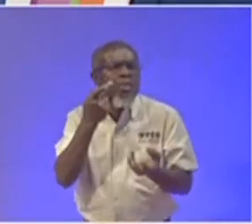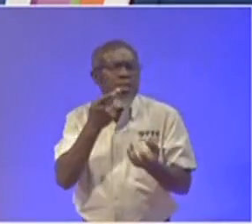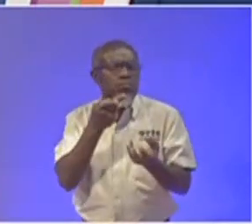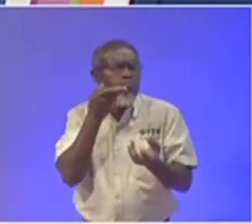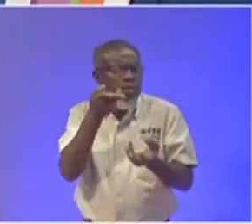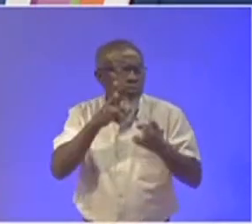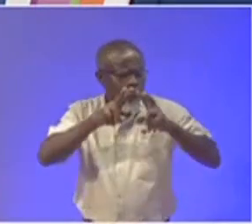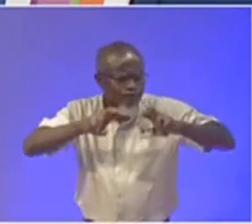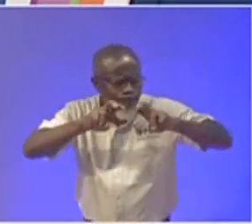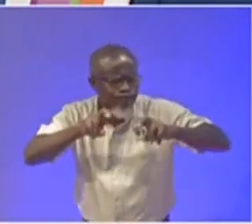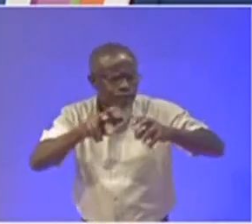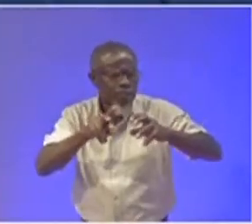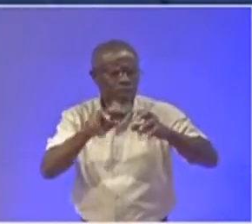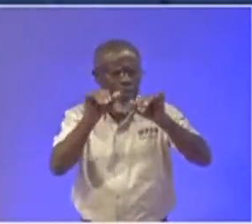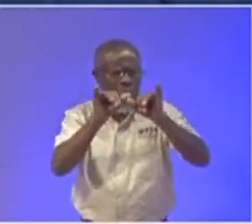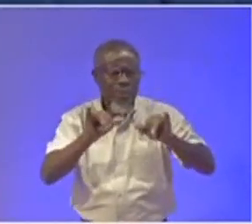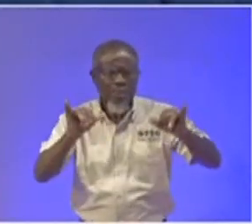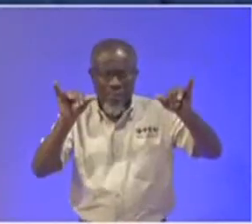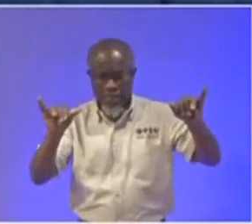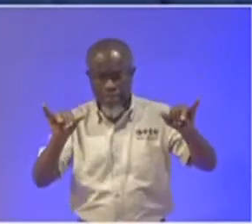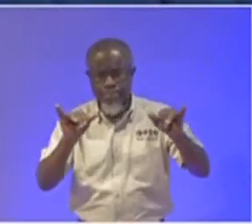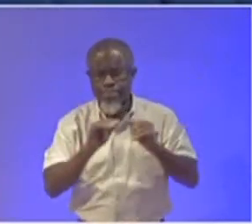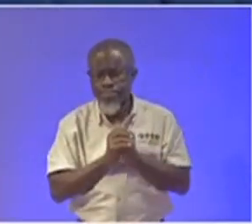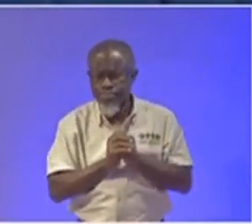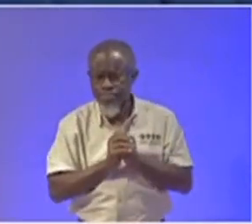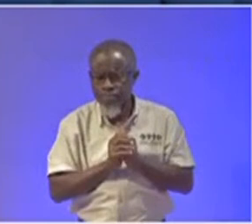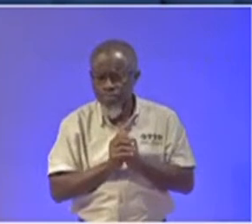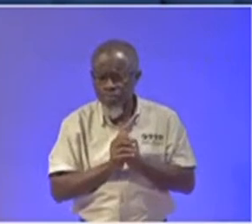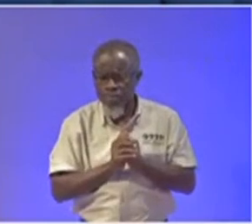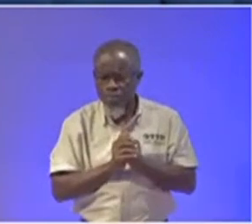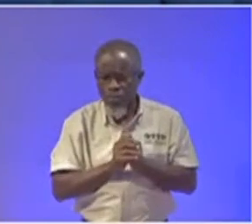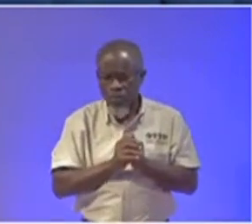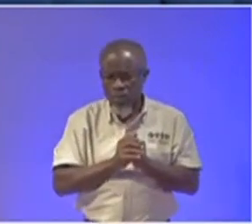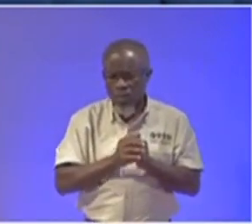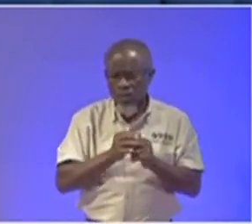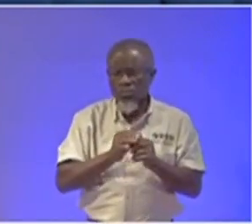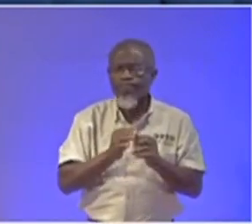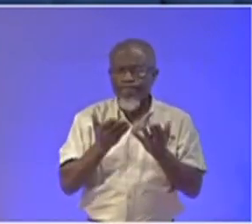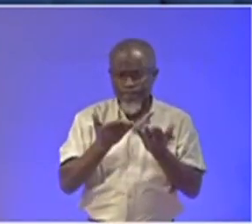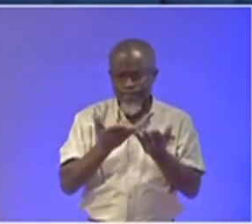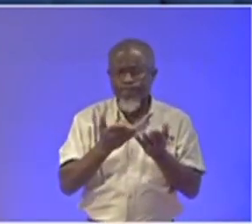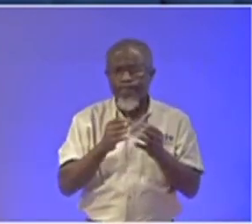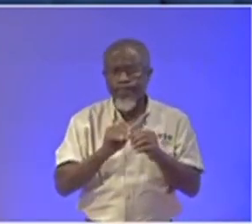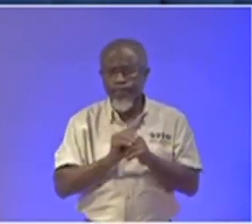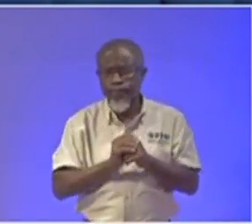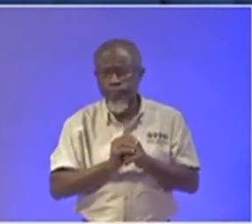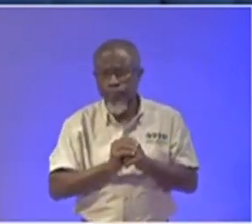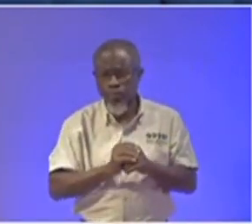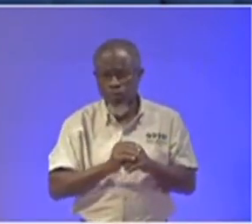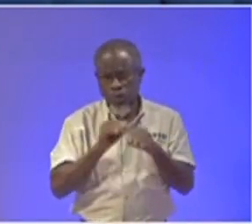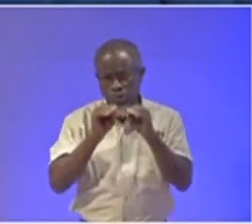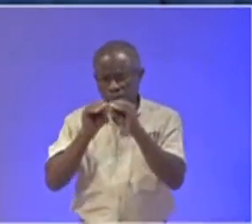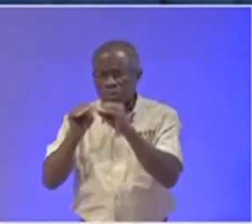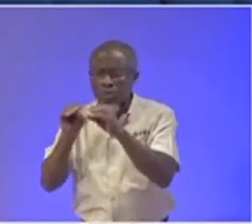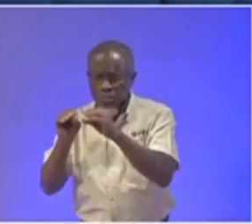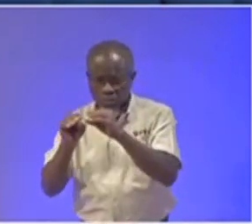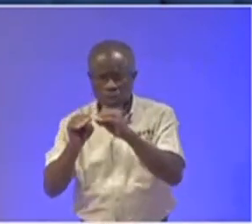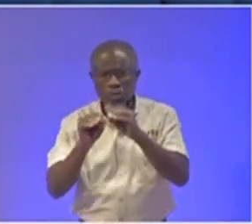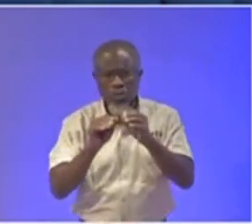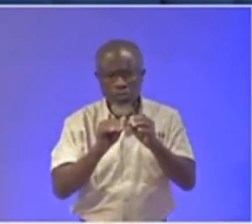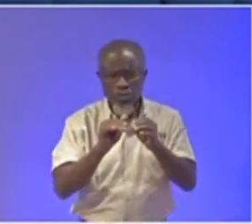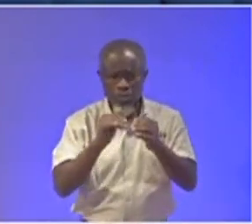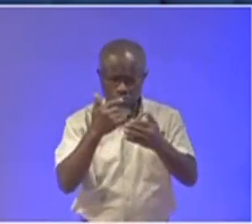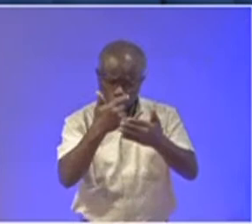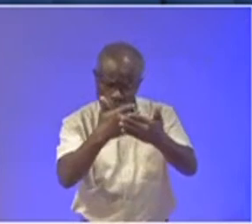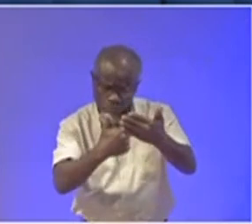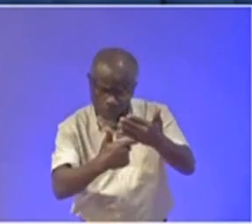monitoring system? Well, if I could start digitizing the monitoring system to the extent possible, because I